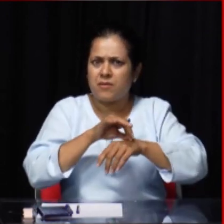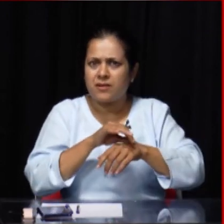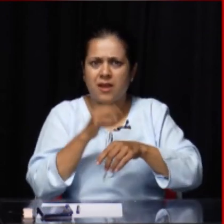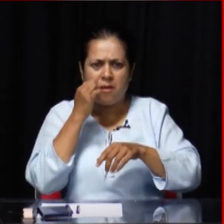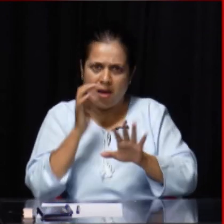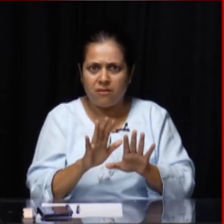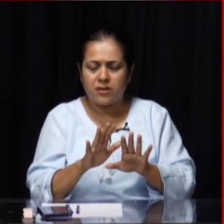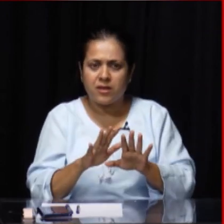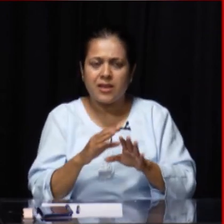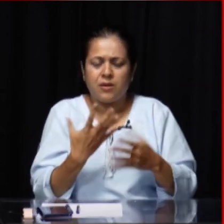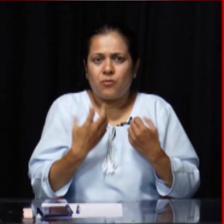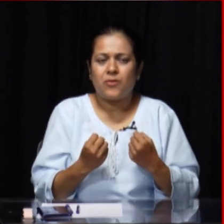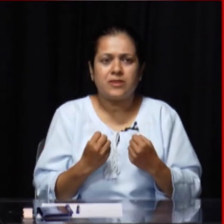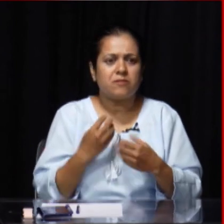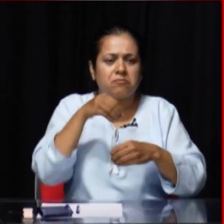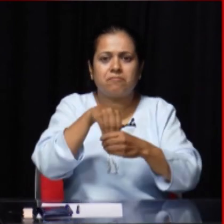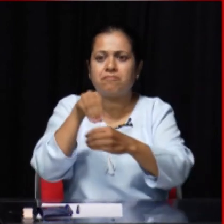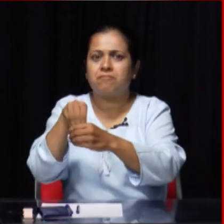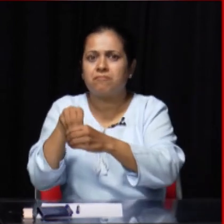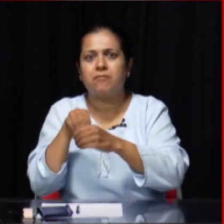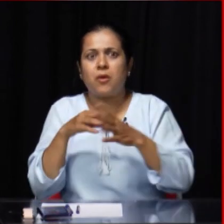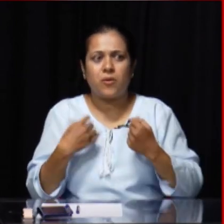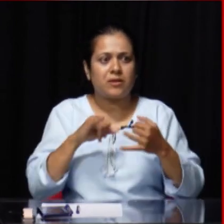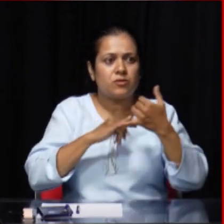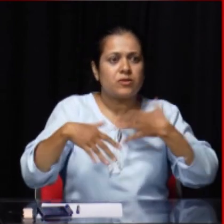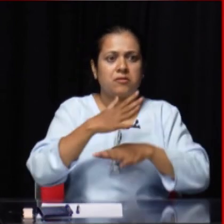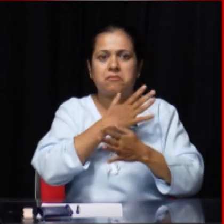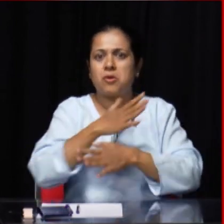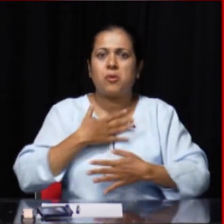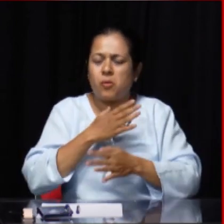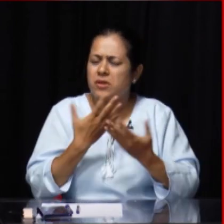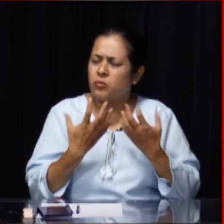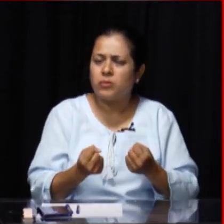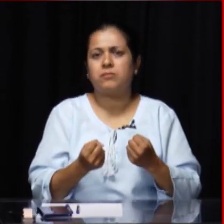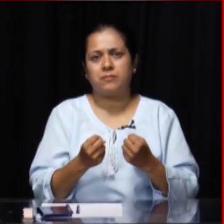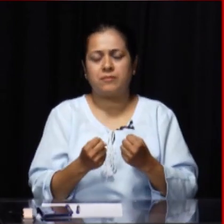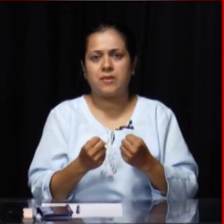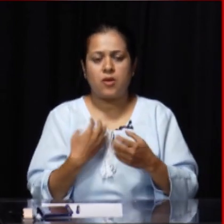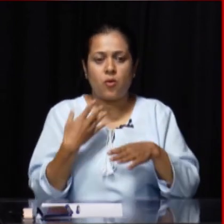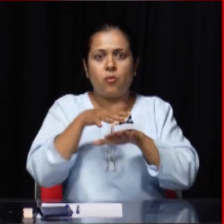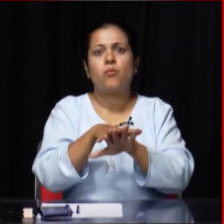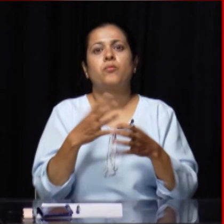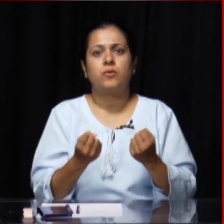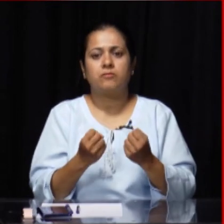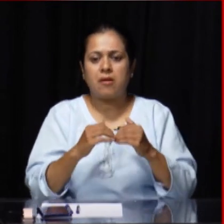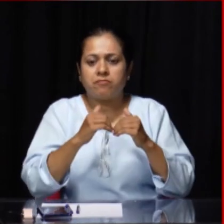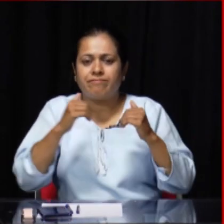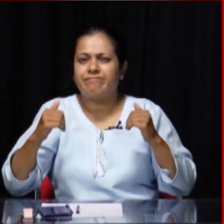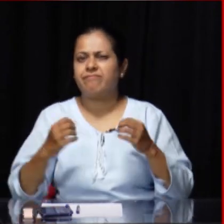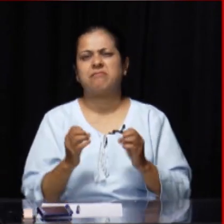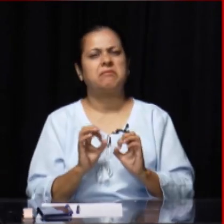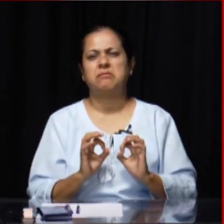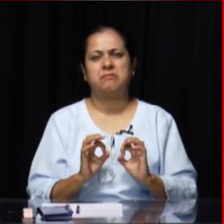They also want to be in every aspect of society. They seek to be included and not